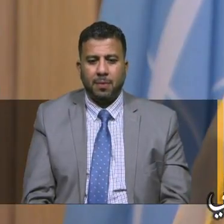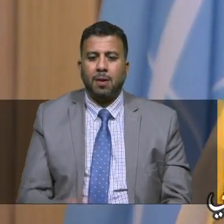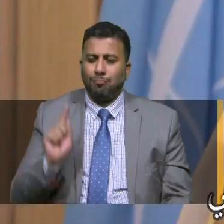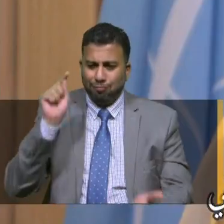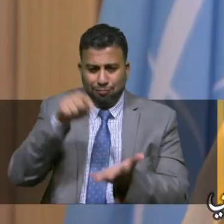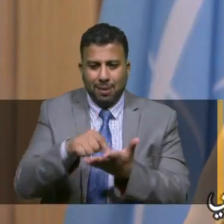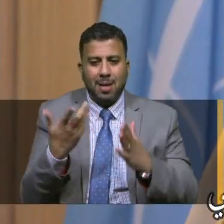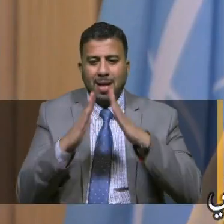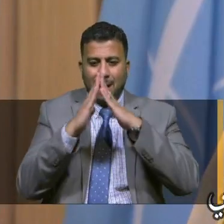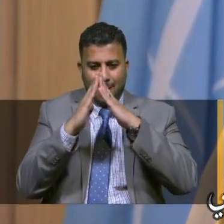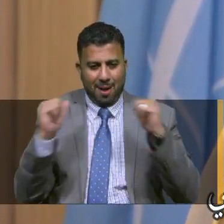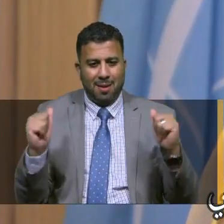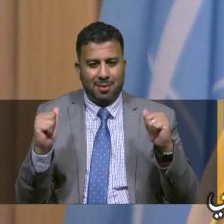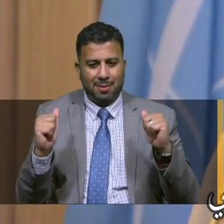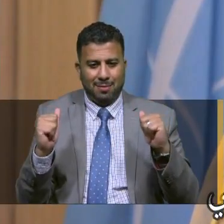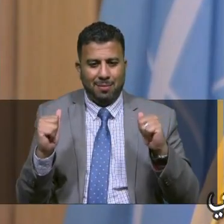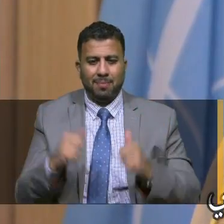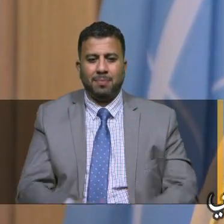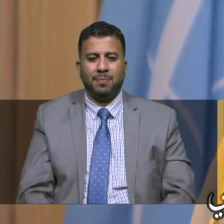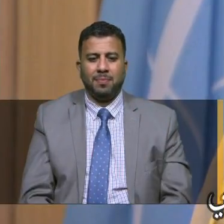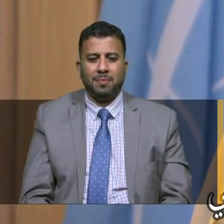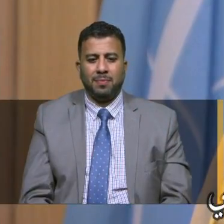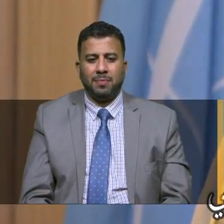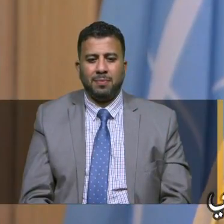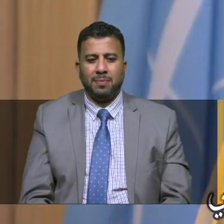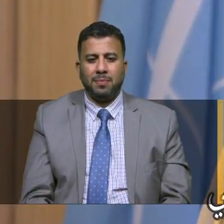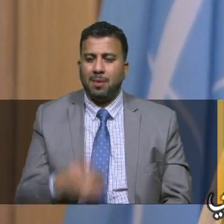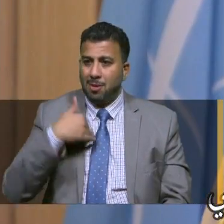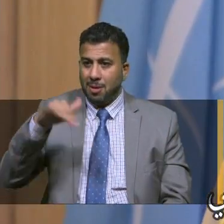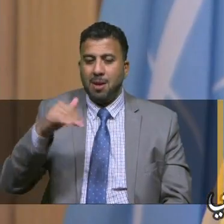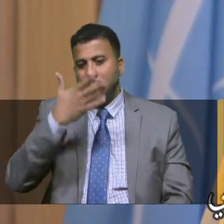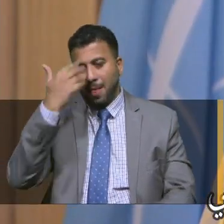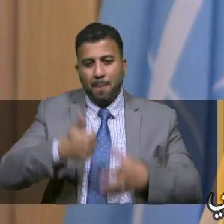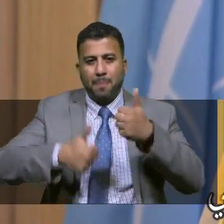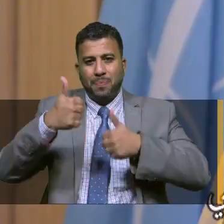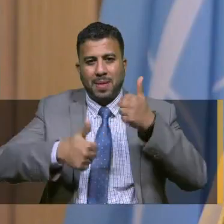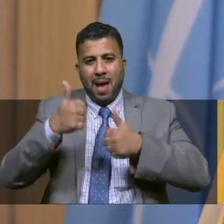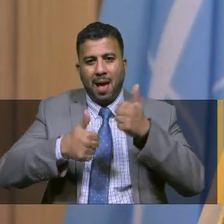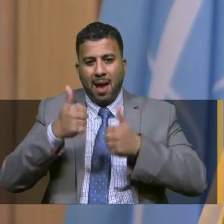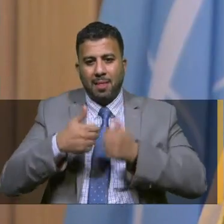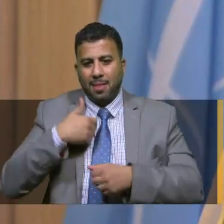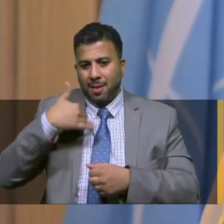Cairo before sunrise. I went straight to the examination.